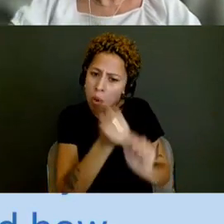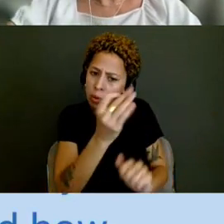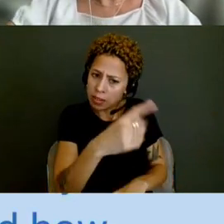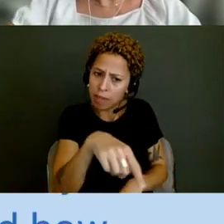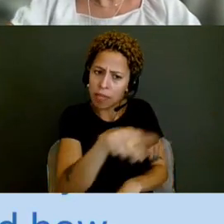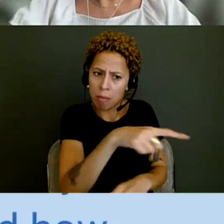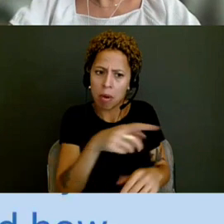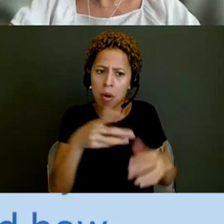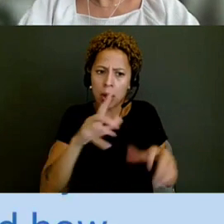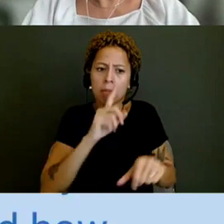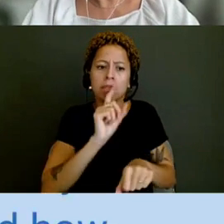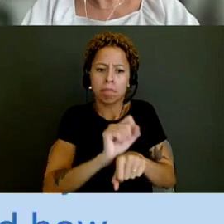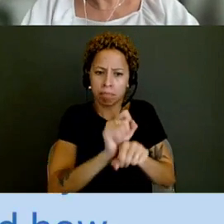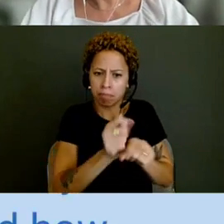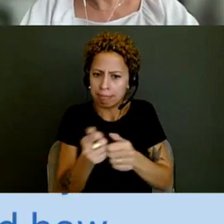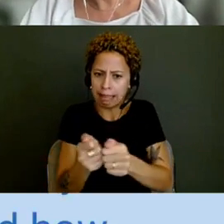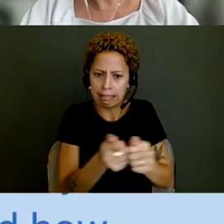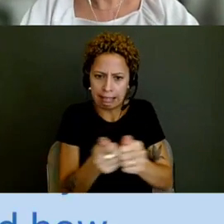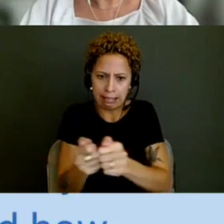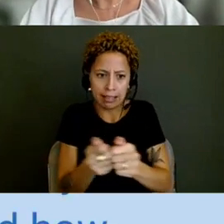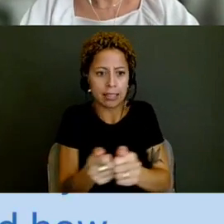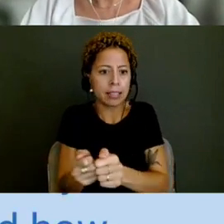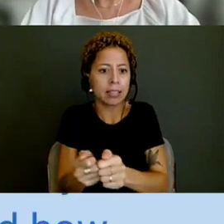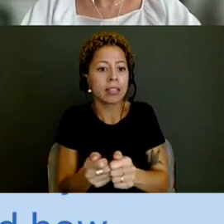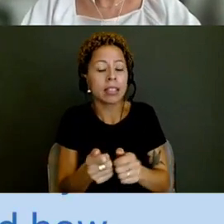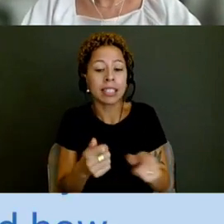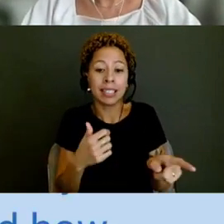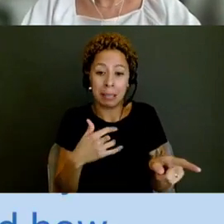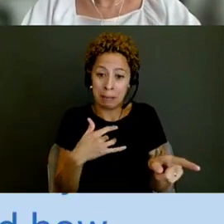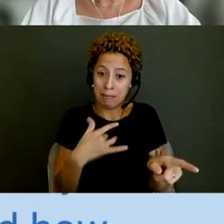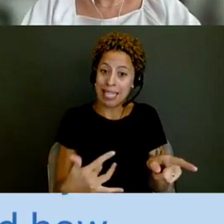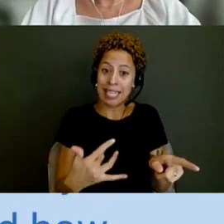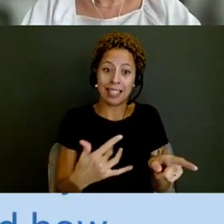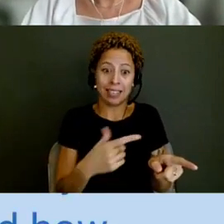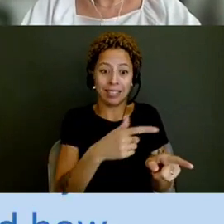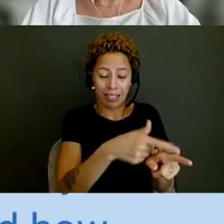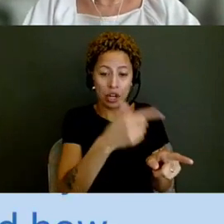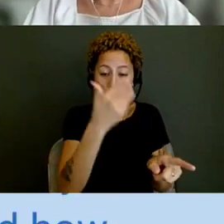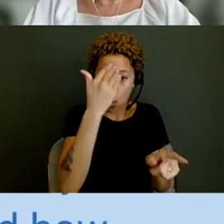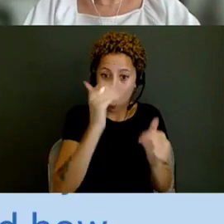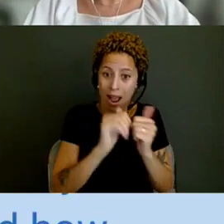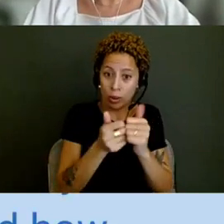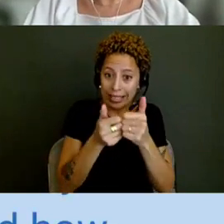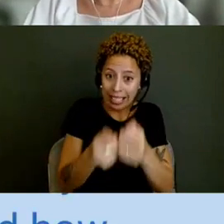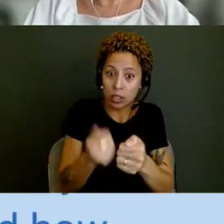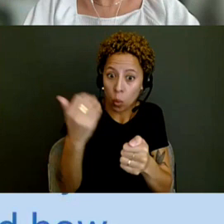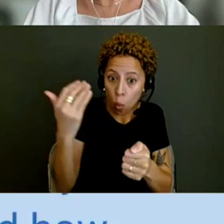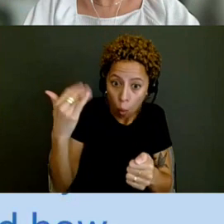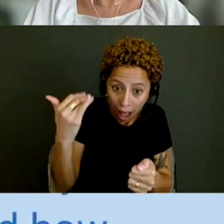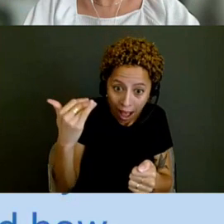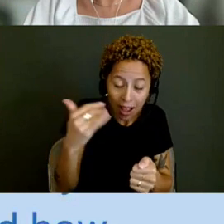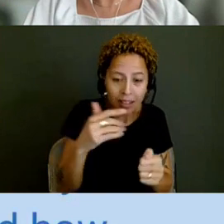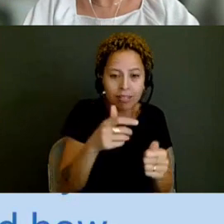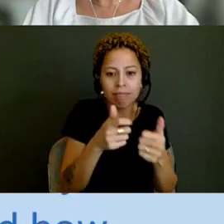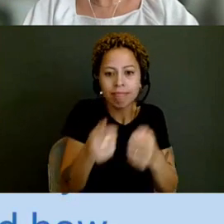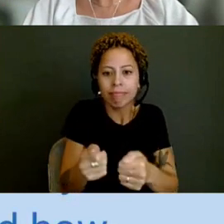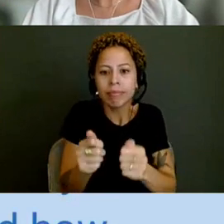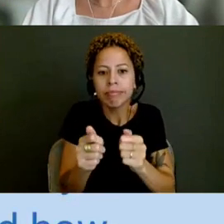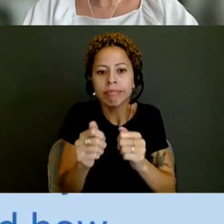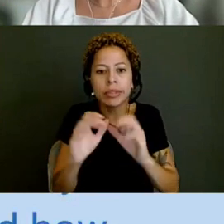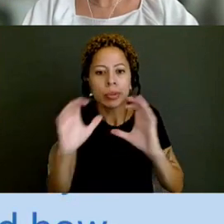cases, I found out they learned how because it was their children's or grandchildren's preferred method of communication.